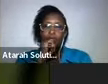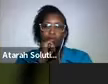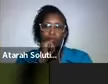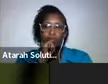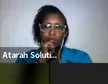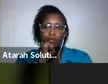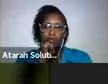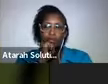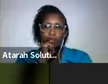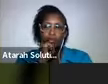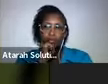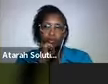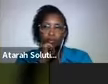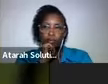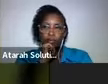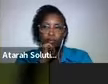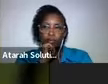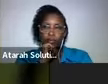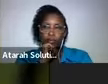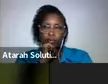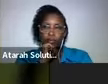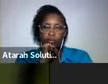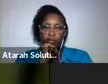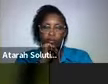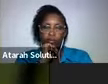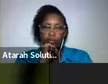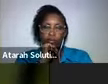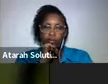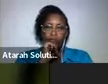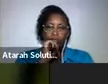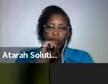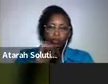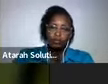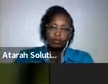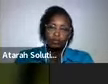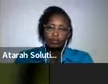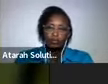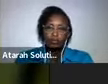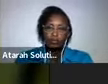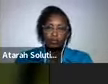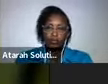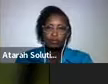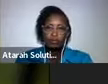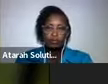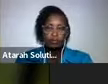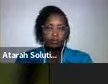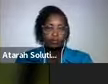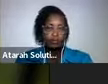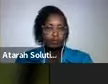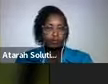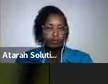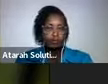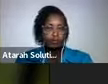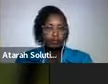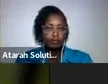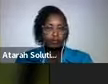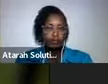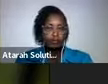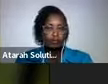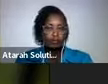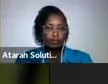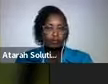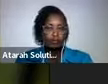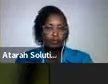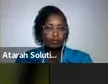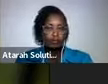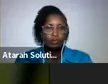much. Now, what we had them do is they start pumping in $3,000 a day, $3,000 a